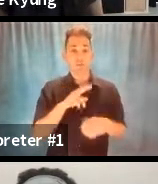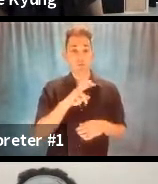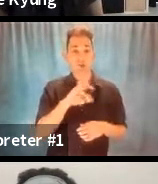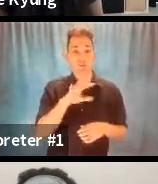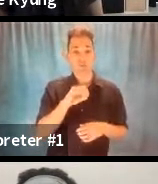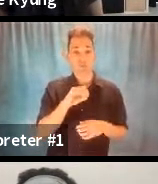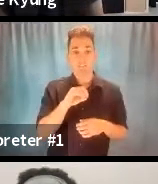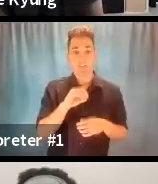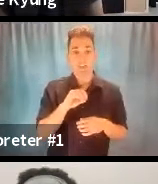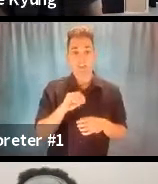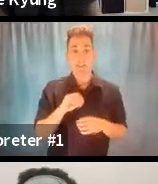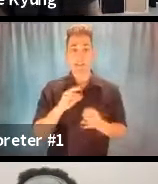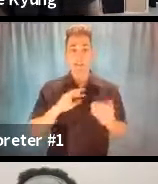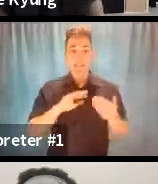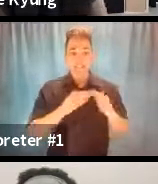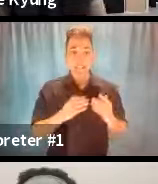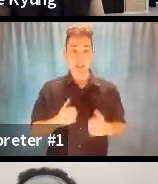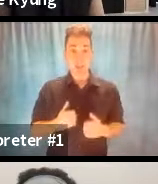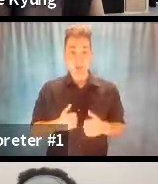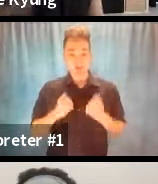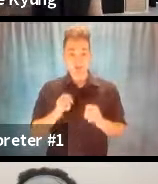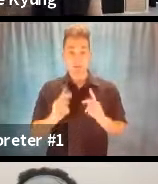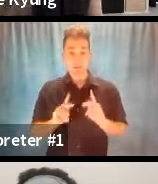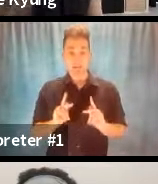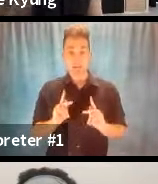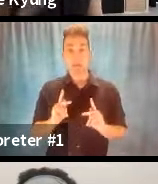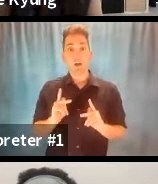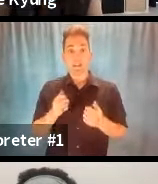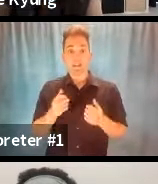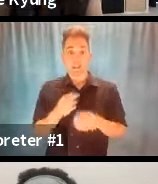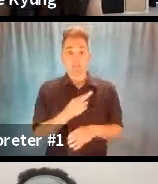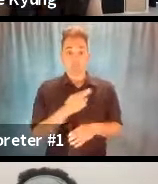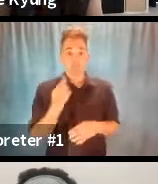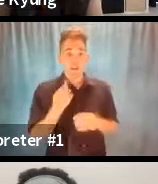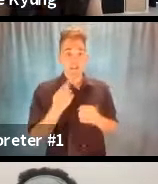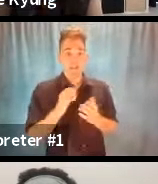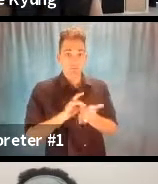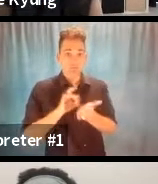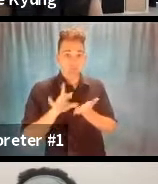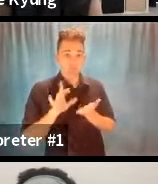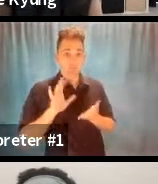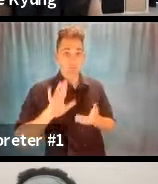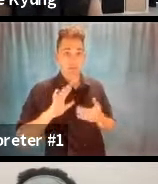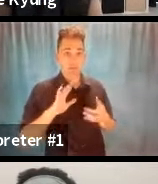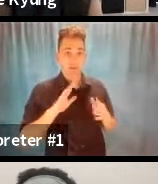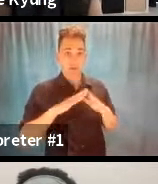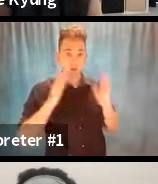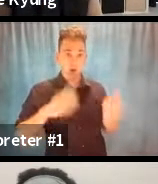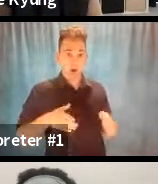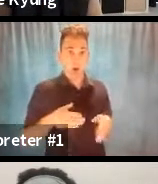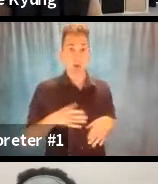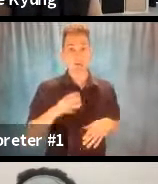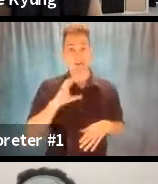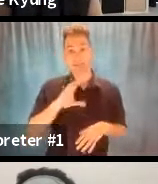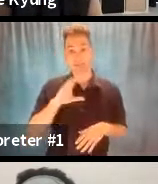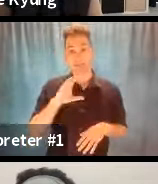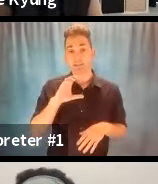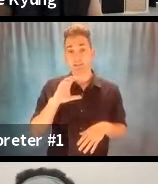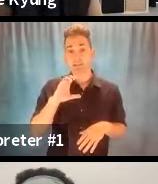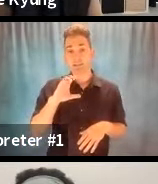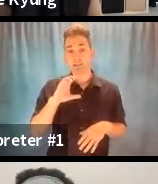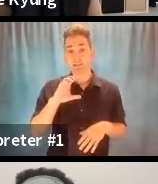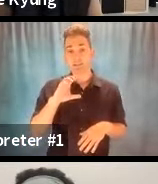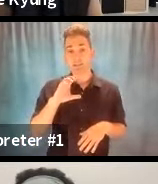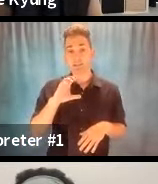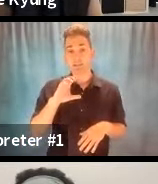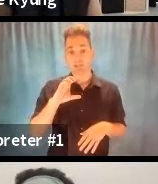for immediate eviction with information on how to apply for rental assistance, the federal CDC moratorium declaration, how the eviction process